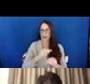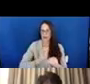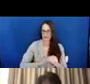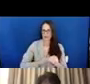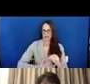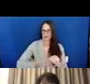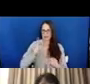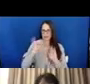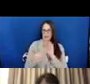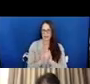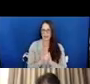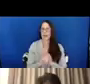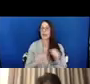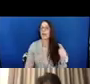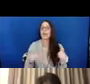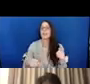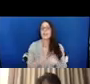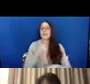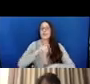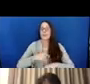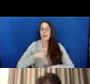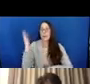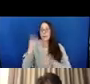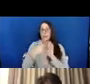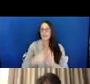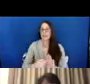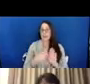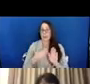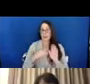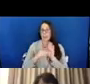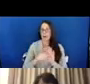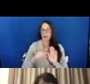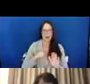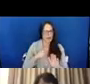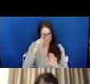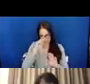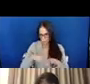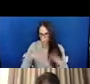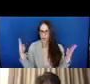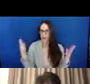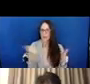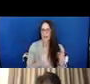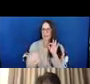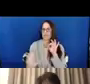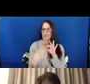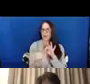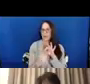This is the first time I'm presenting this model and I welcome any feedback or questions that may arise.